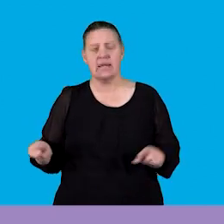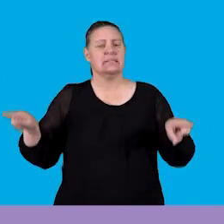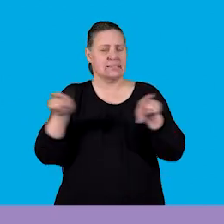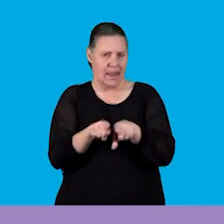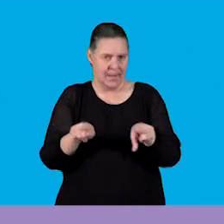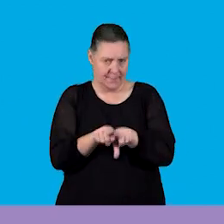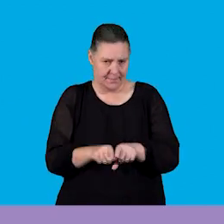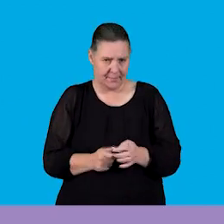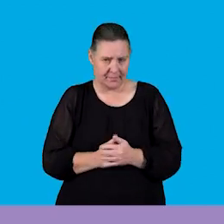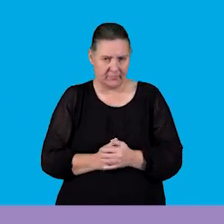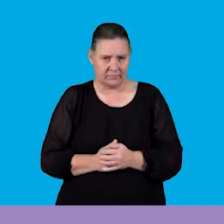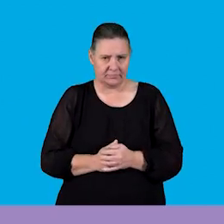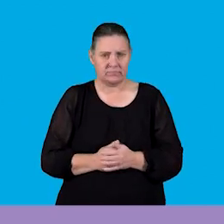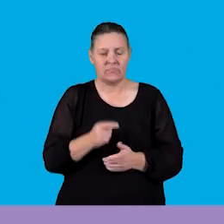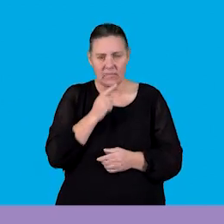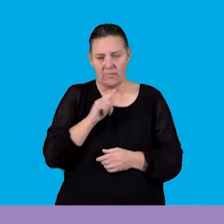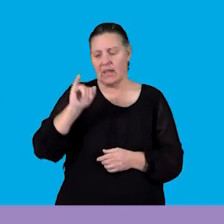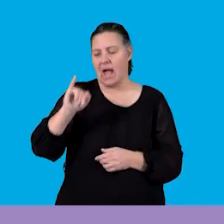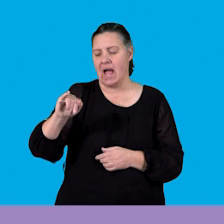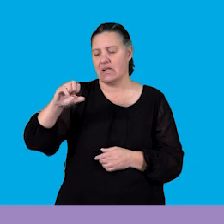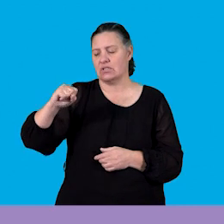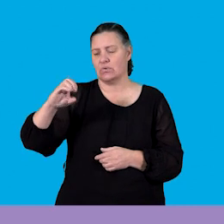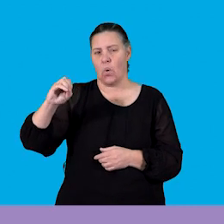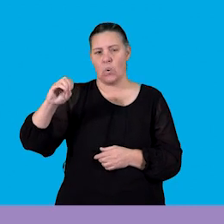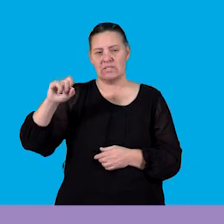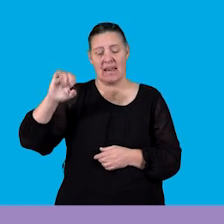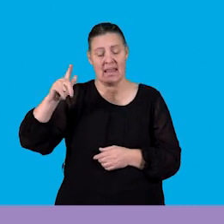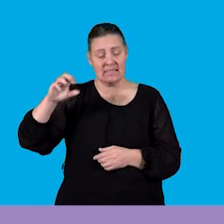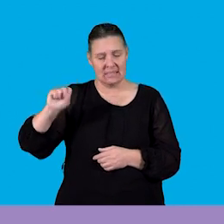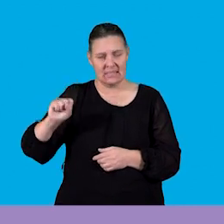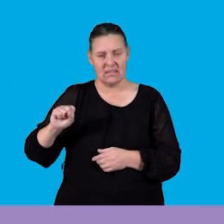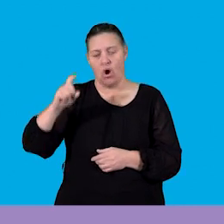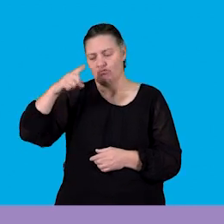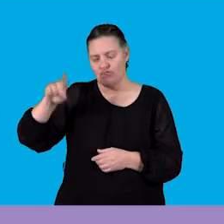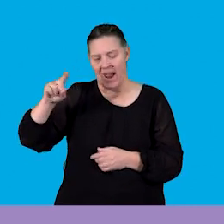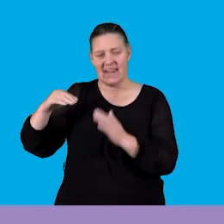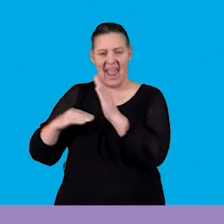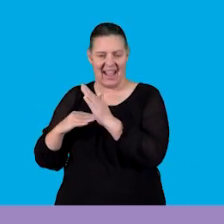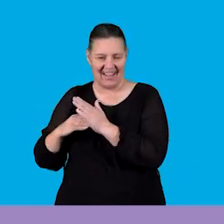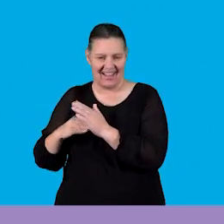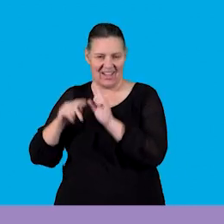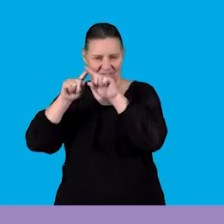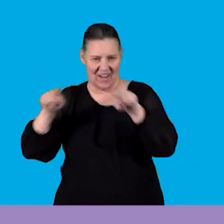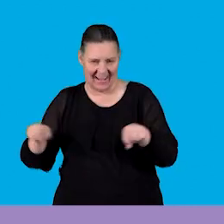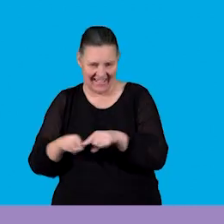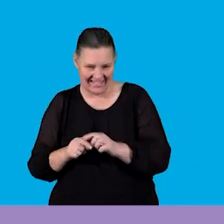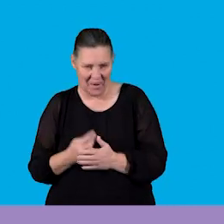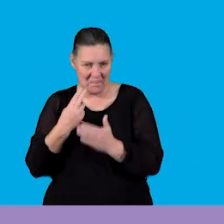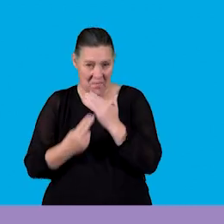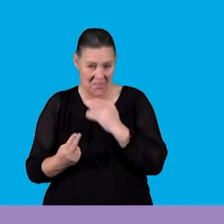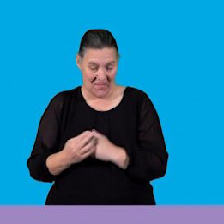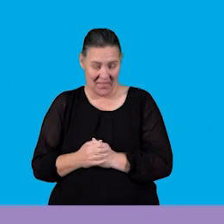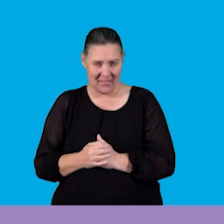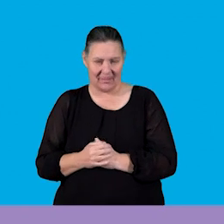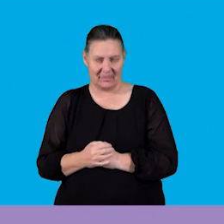is equals to AC. So this is an isosceles right-angled triangle. It's a right-angled